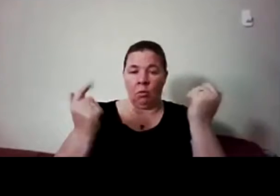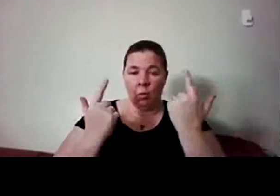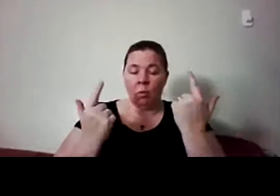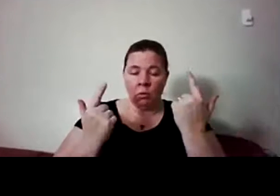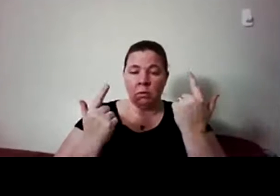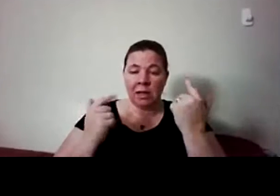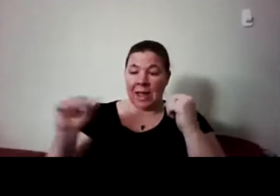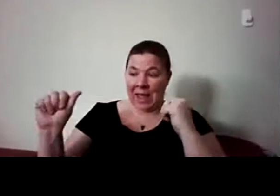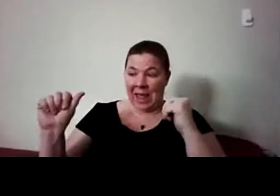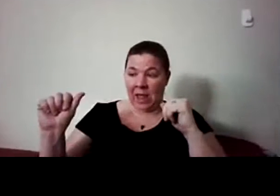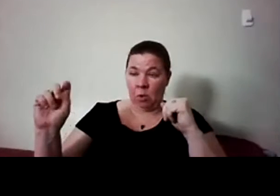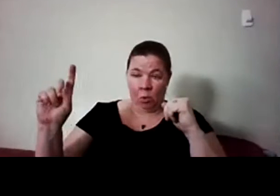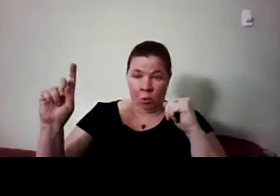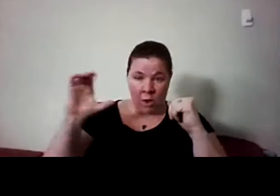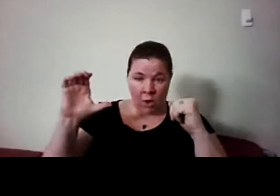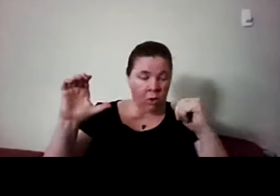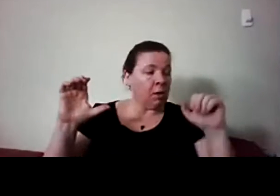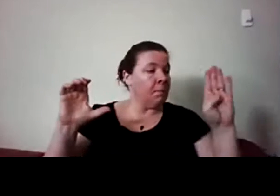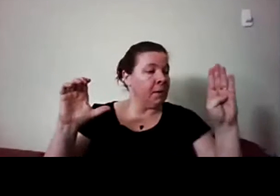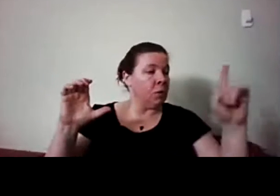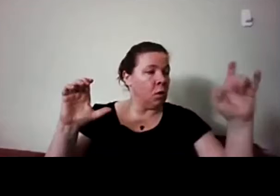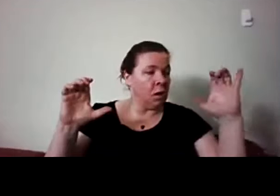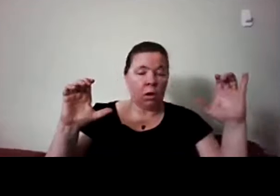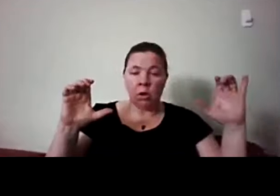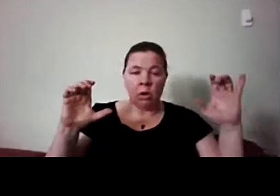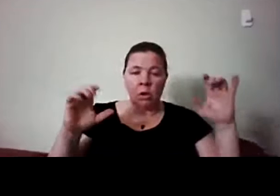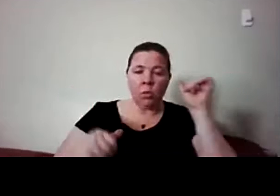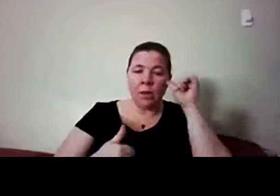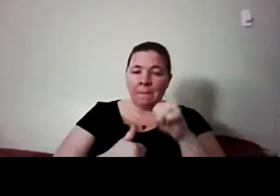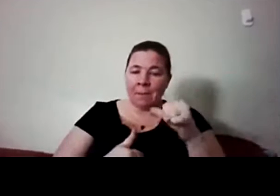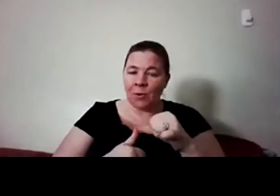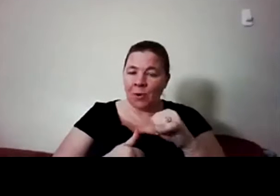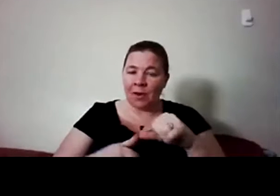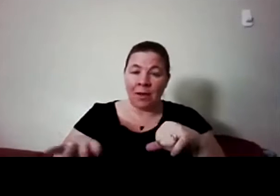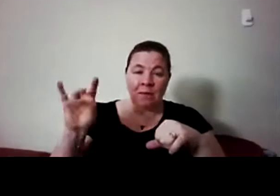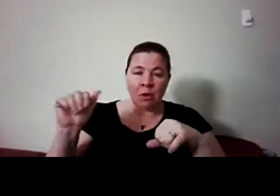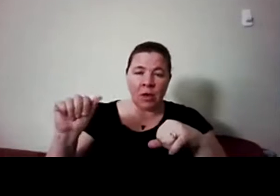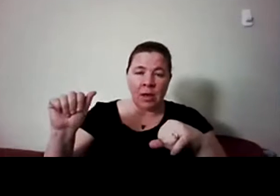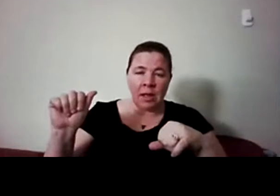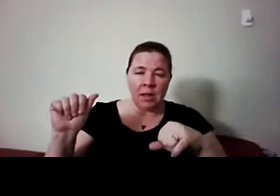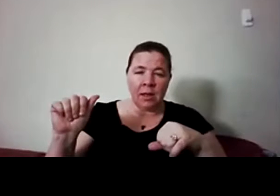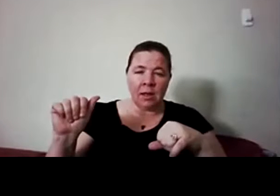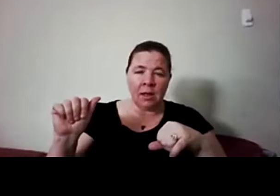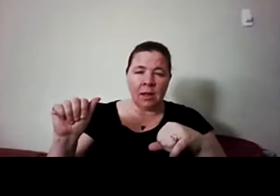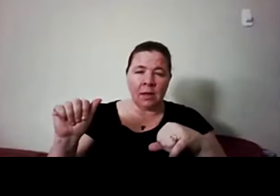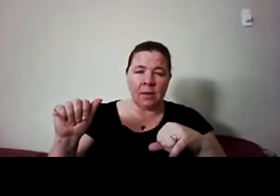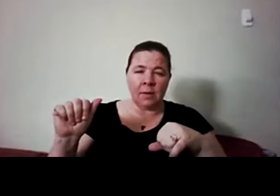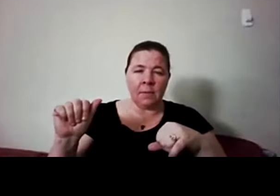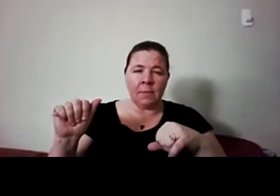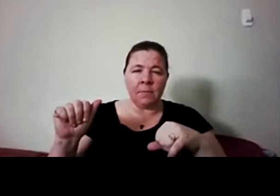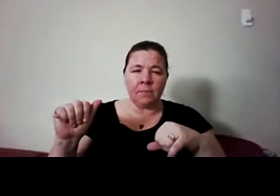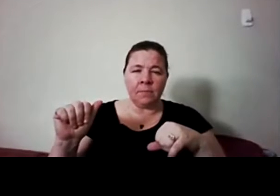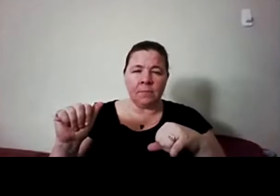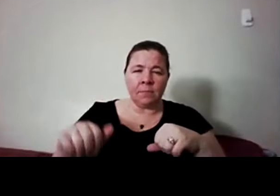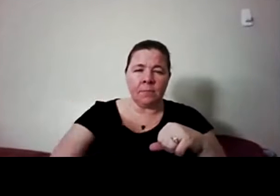founder A gets 100 customers also. But remember, founder A in his team has 100